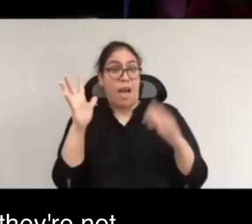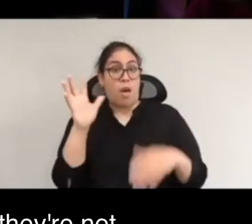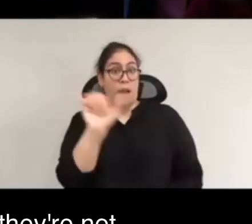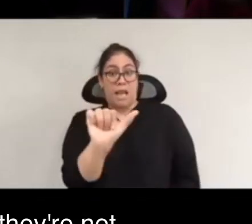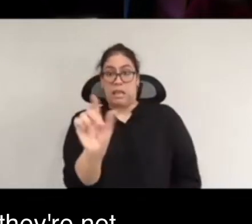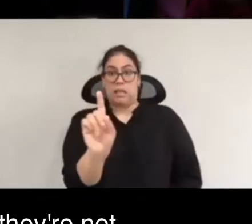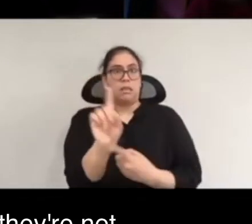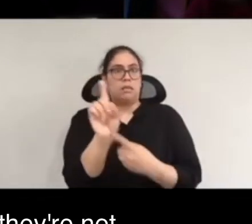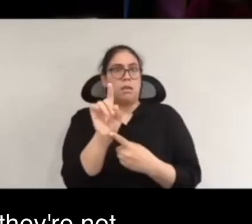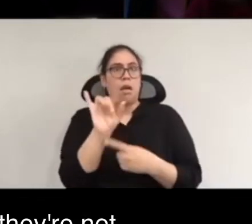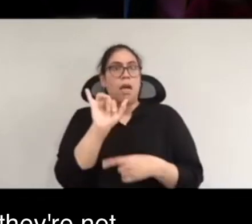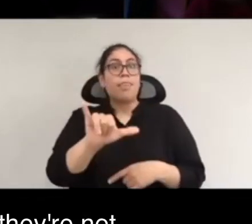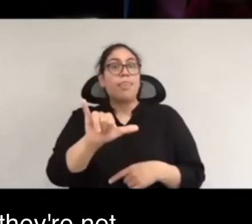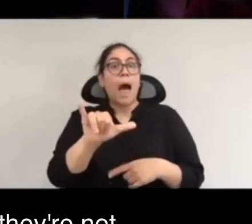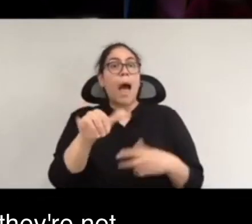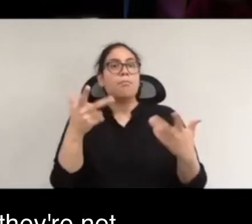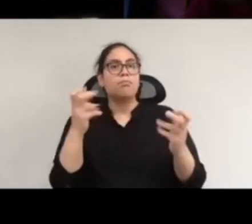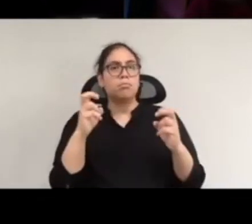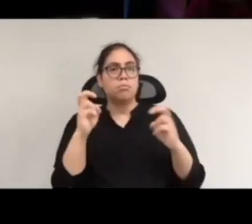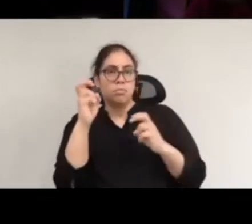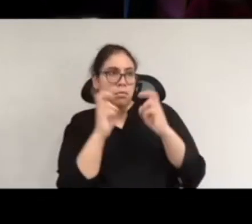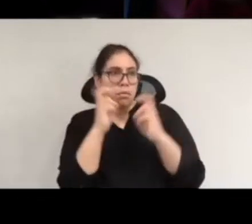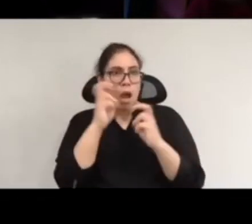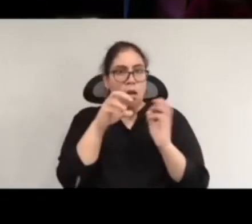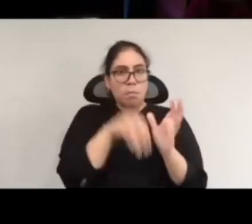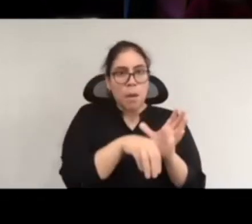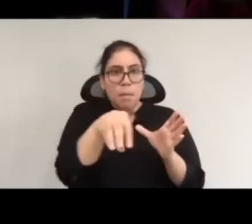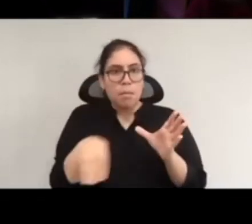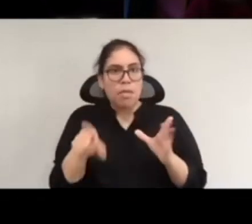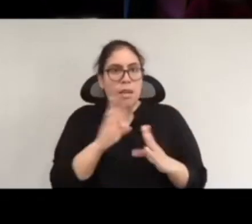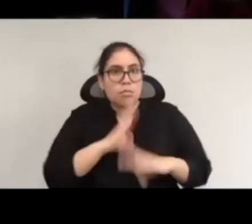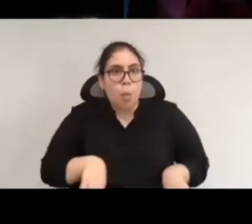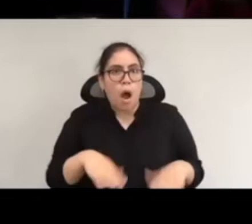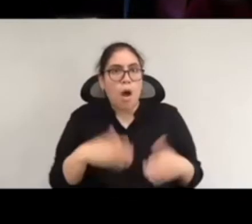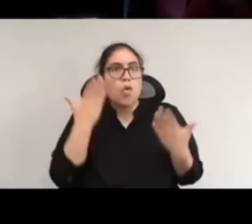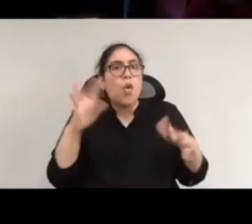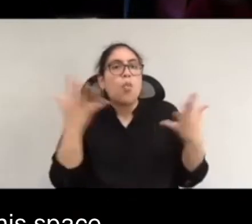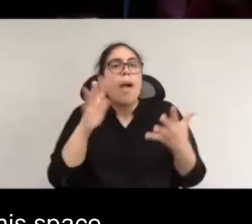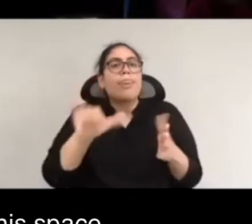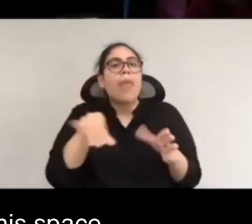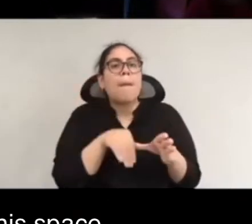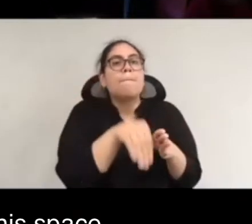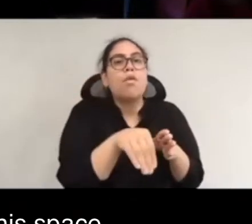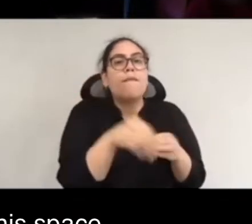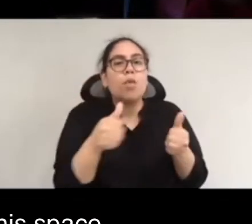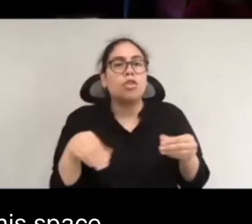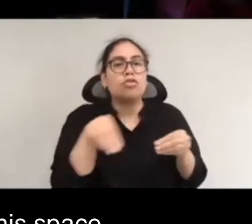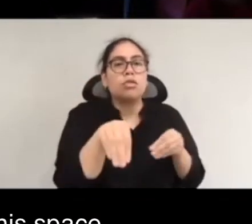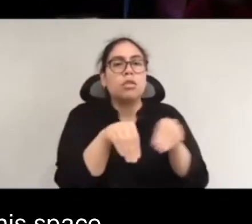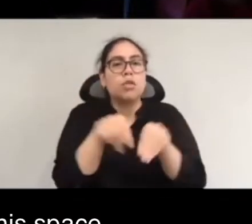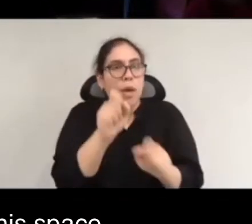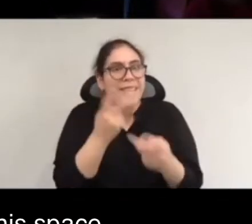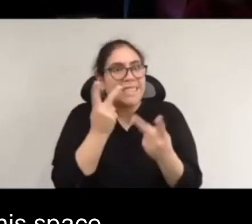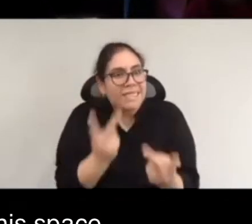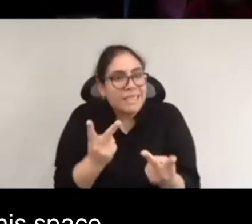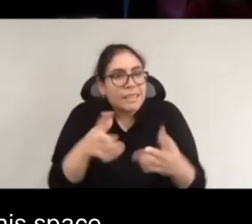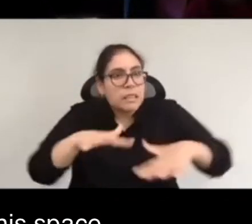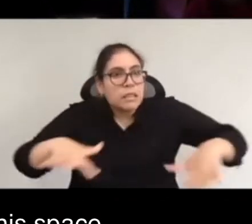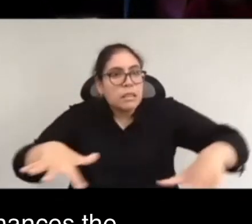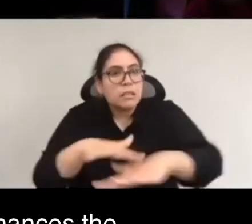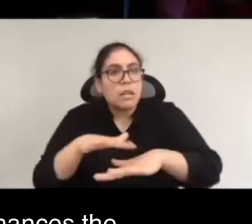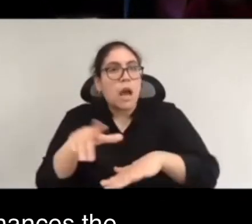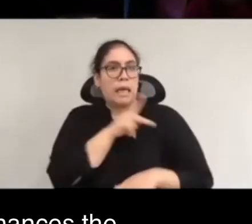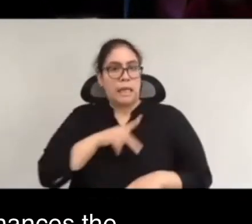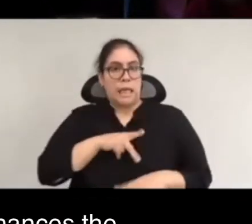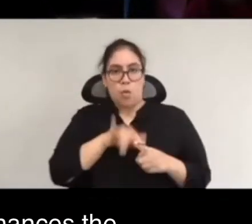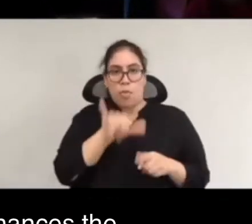Like they're not telling you what the moves are. That didn't even occur to me. And, they really describe like queen to this space, king to this space. And